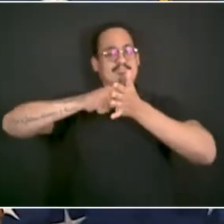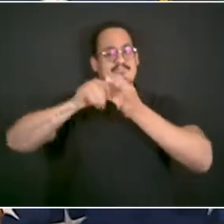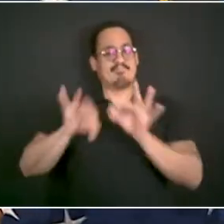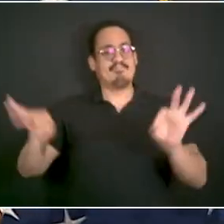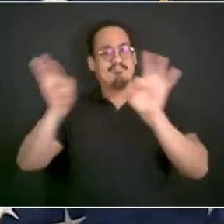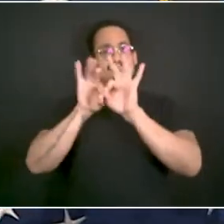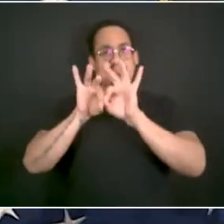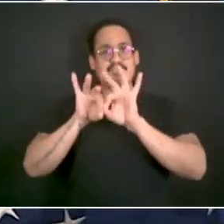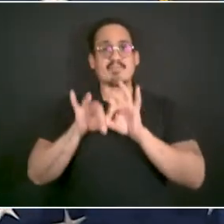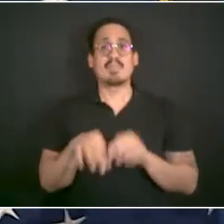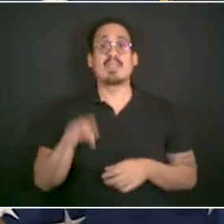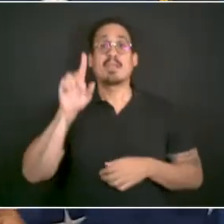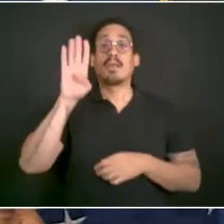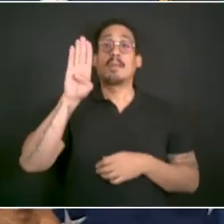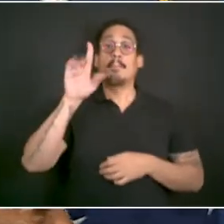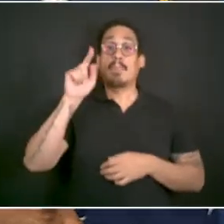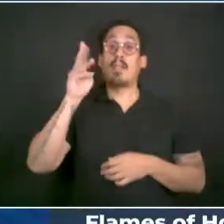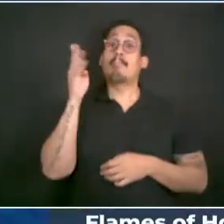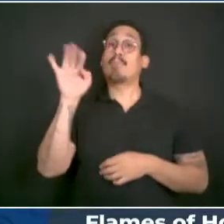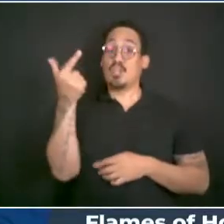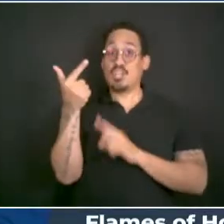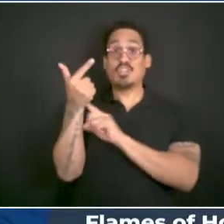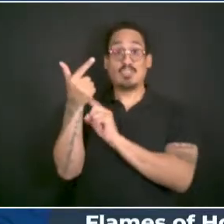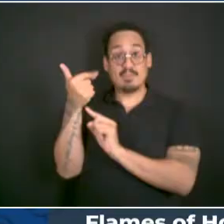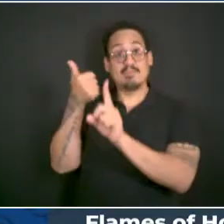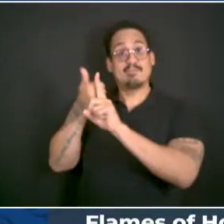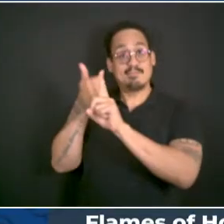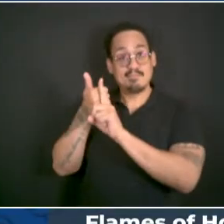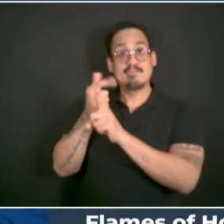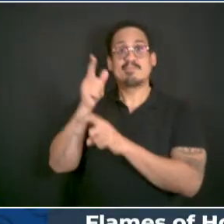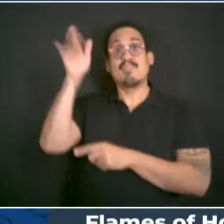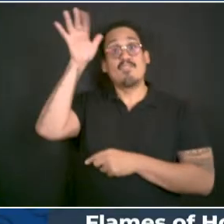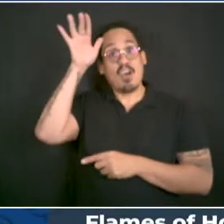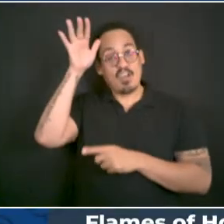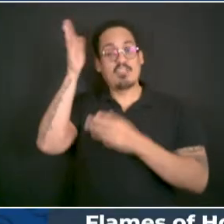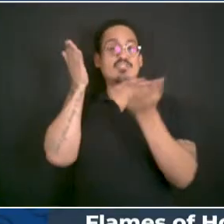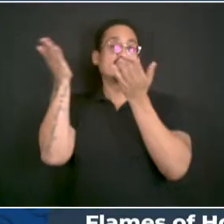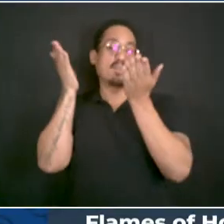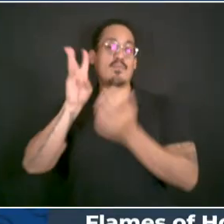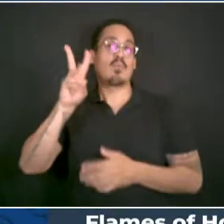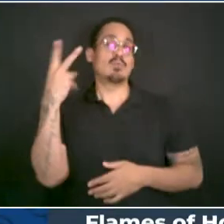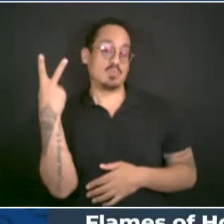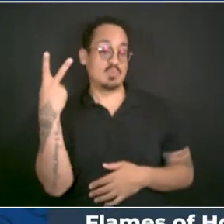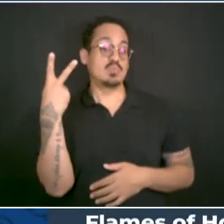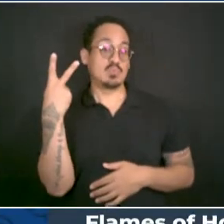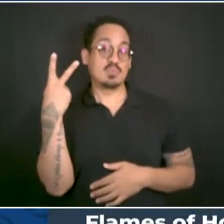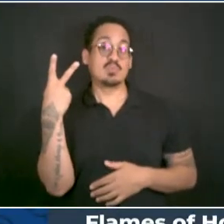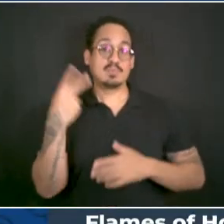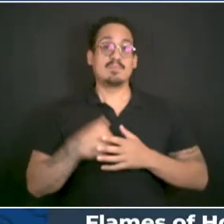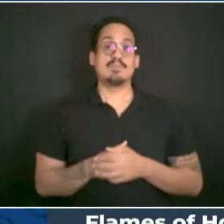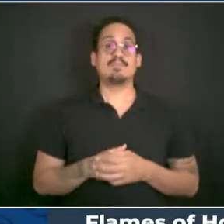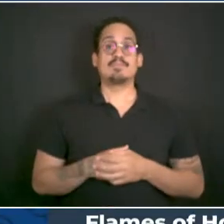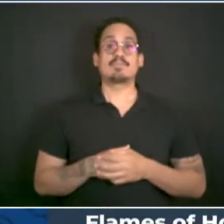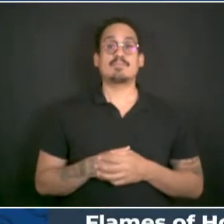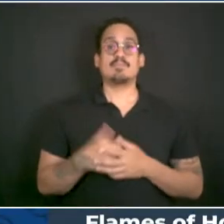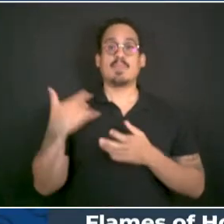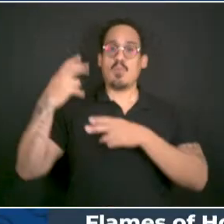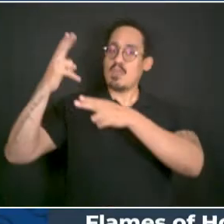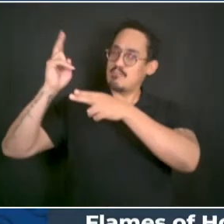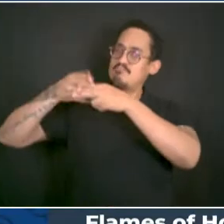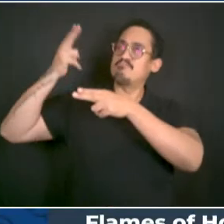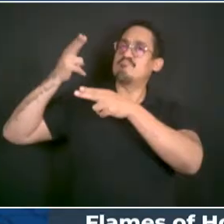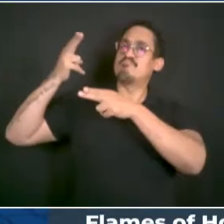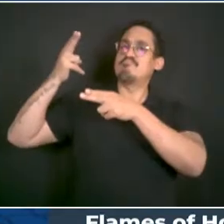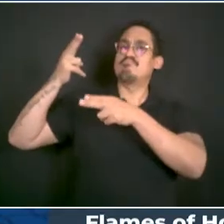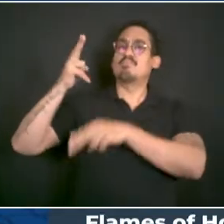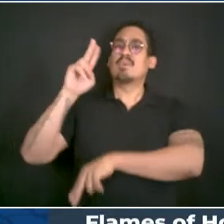World War II veteran's child. So his father served in World War II. Sorry, real quick, got to call out Randy Mastro, our first deputy mayor. Let's give him a round too, y'all. Come on, I'm